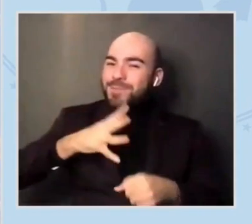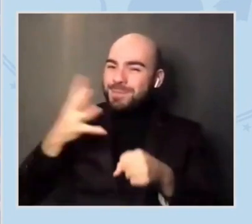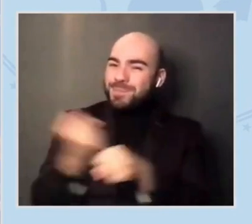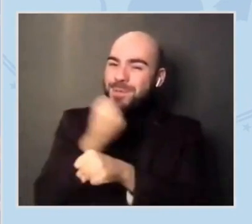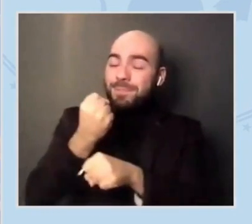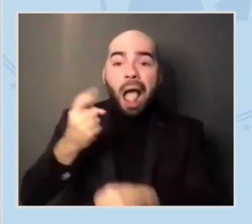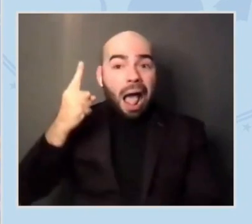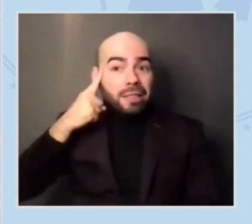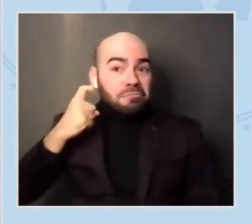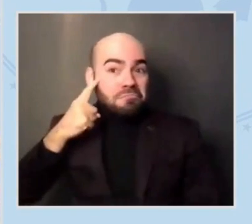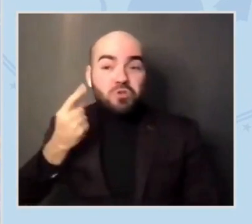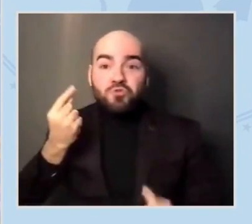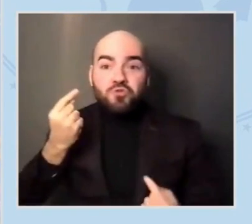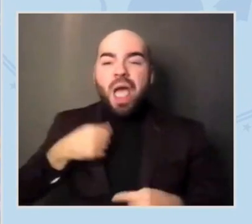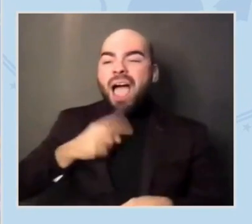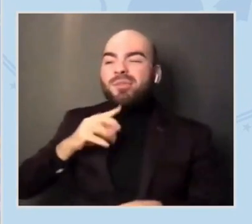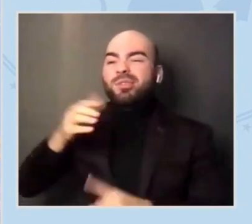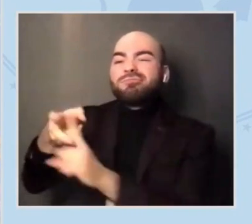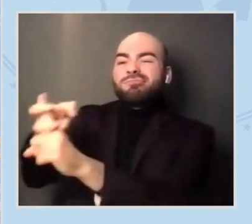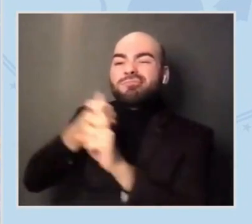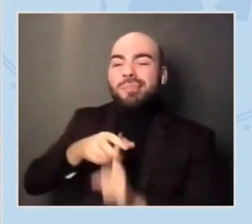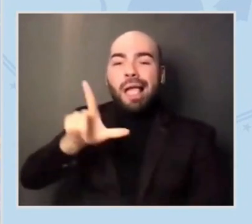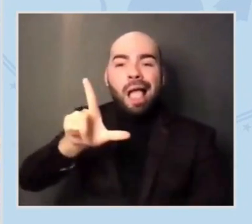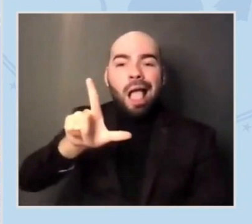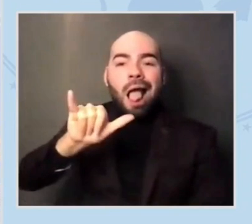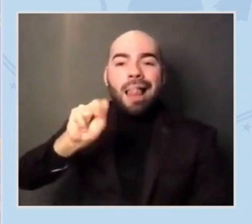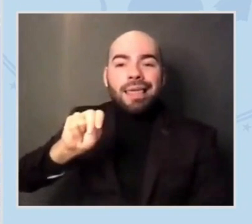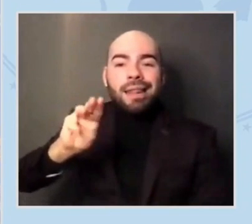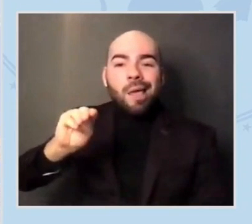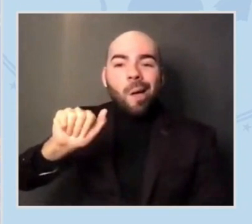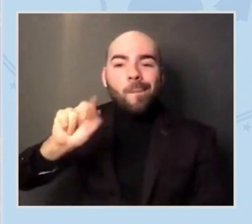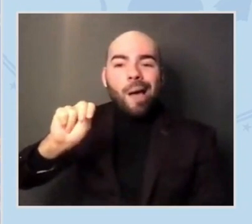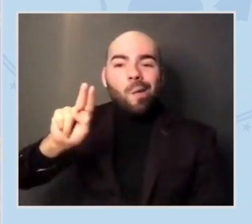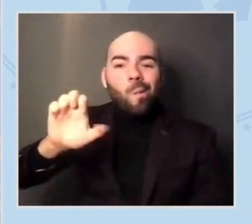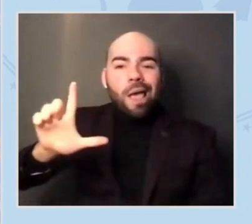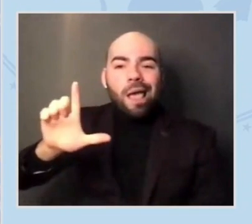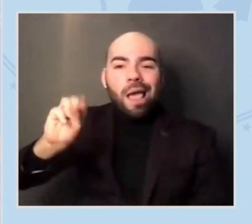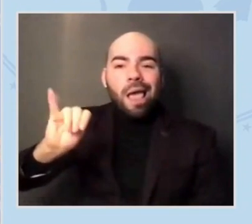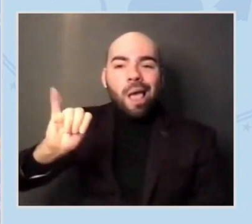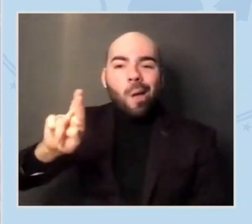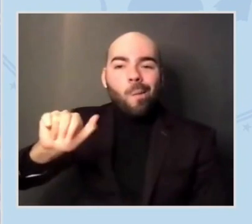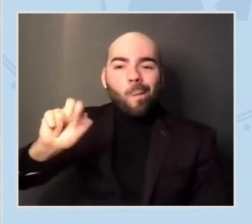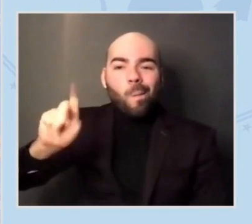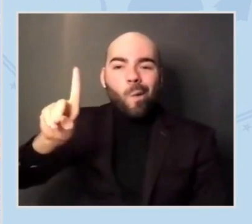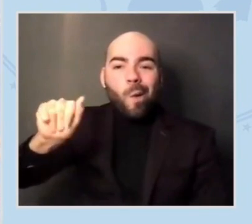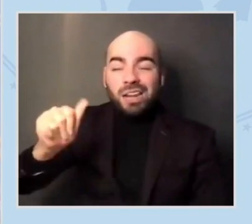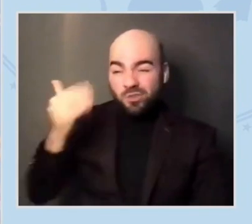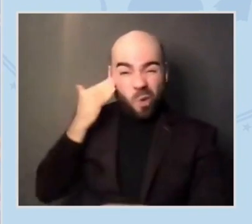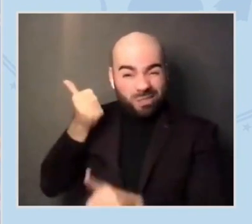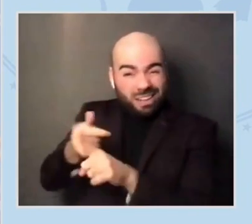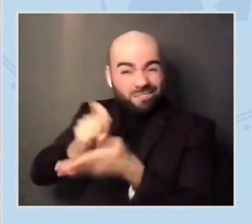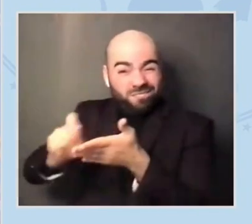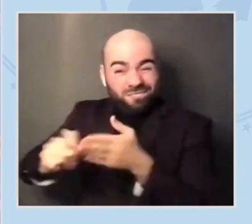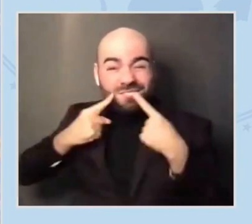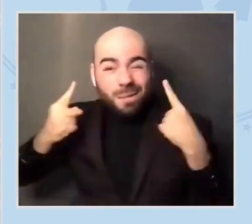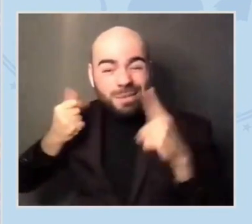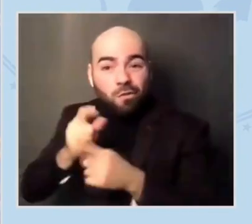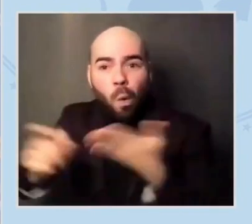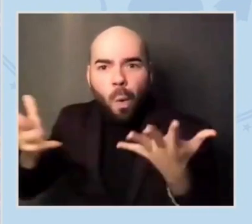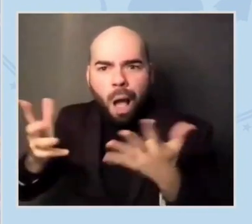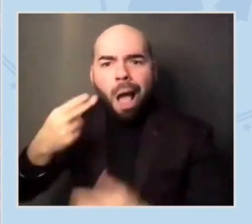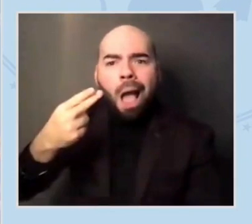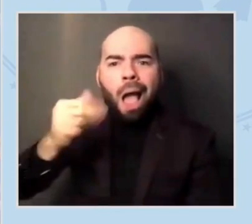who wrote the musical about the first Secretary of Treasury, Hamilton, to write another musical about the first woman Secretary of the Treasury, Yellen.